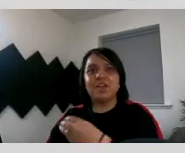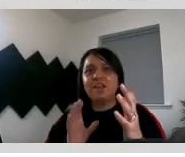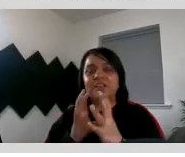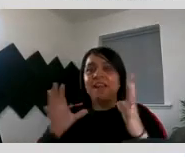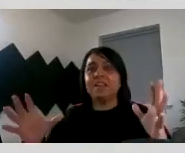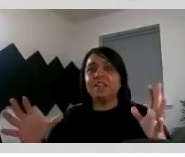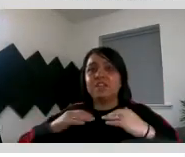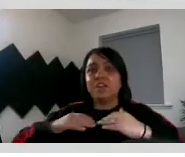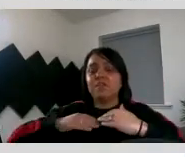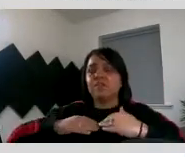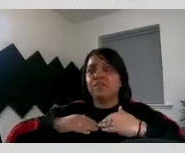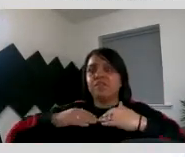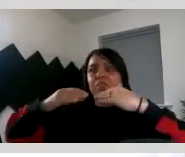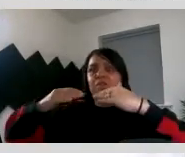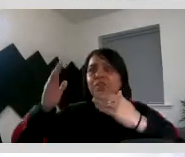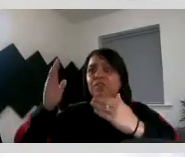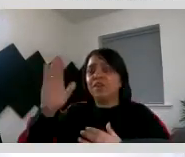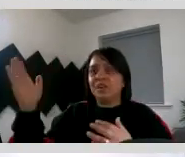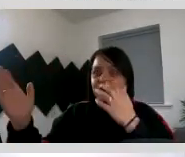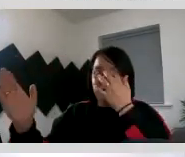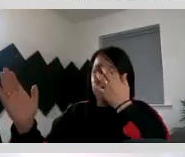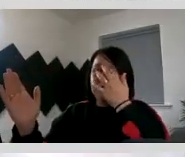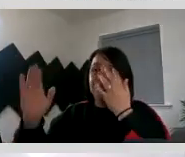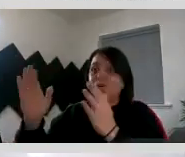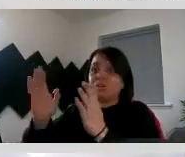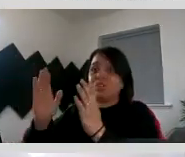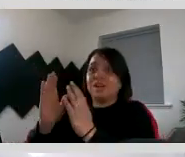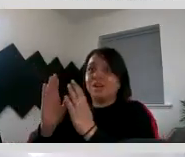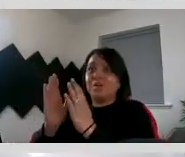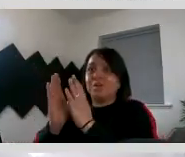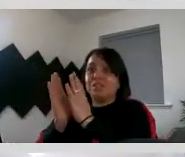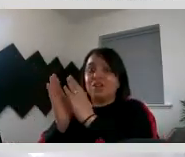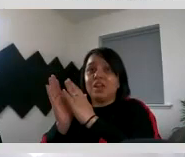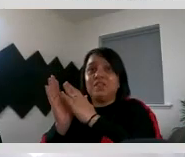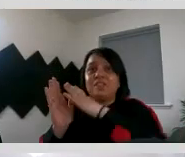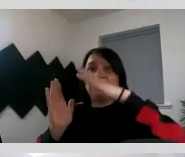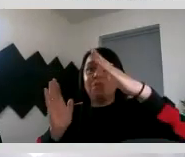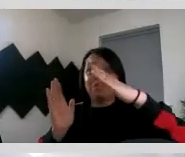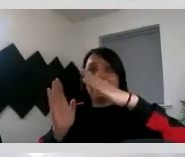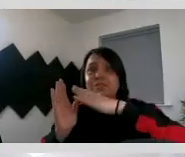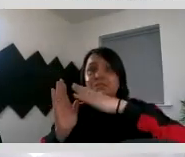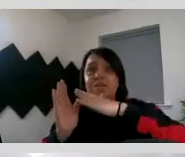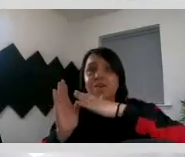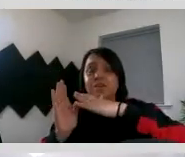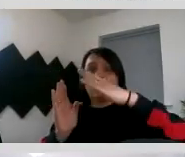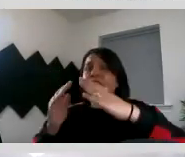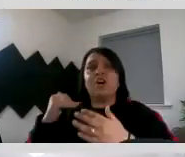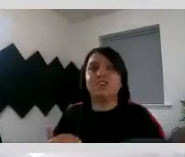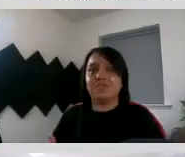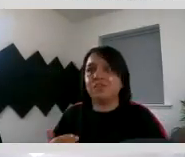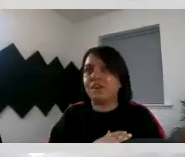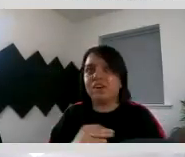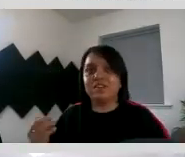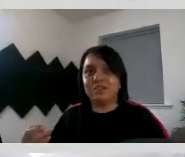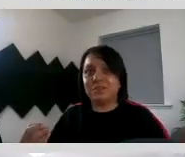you would, and the Lake District a lot further up. So like some of you said Yorkshire, But there's certain areas in Yorkshire, not